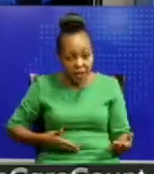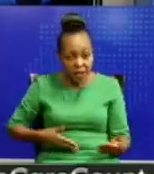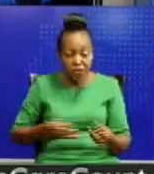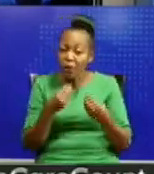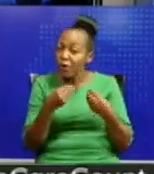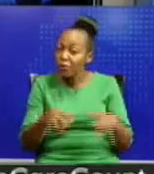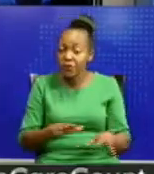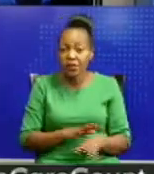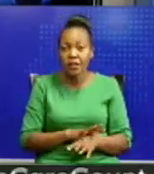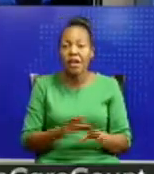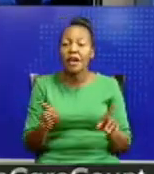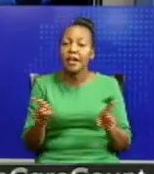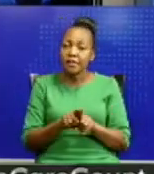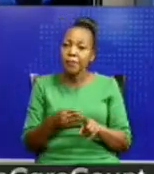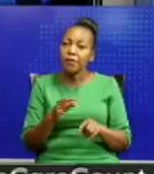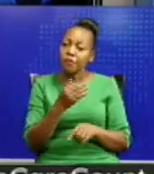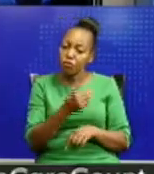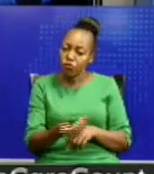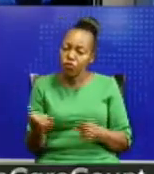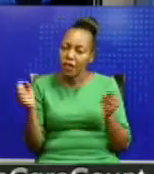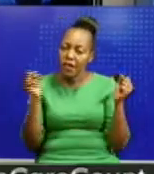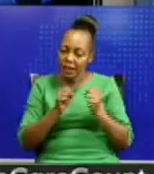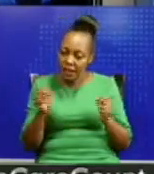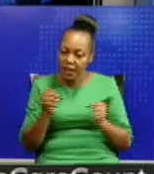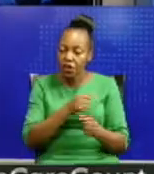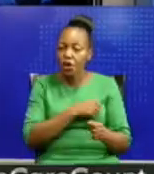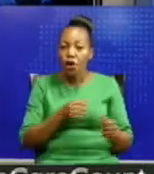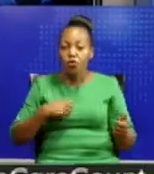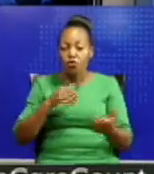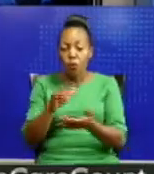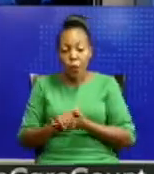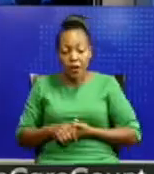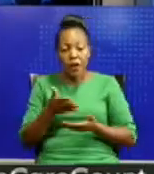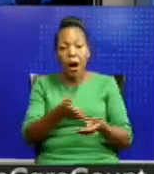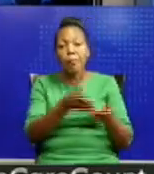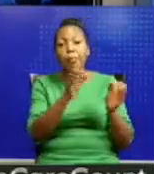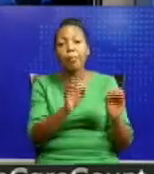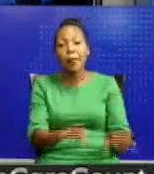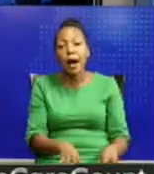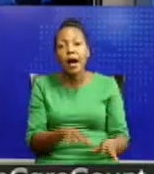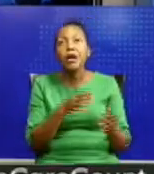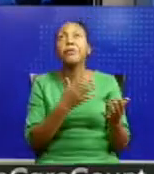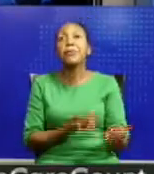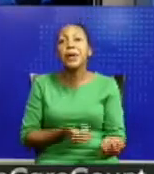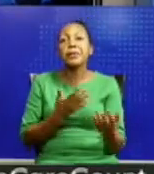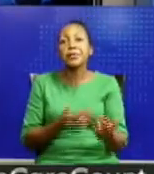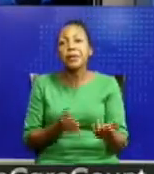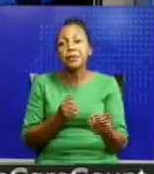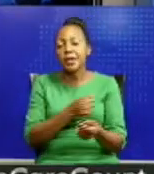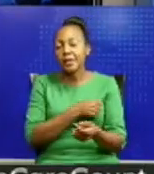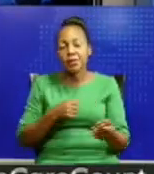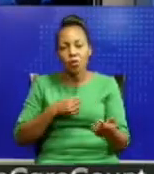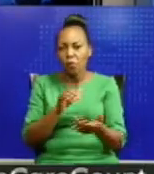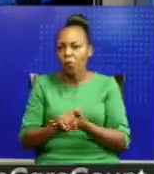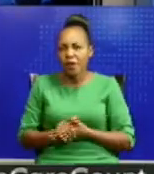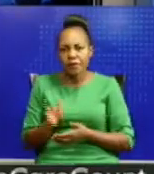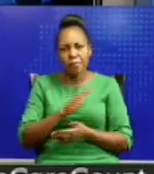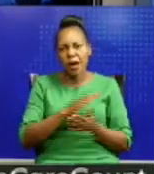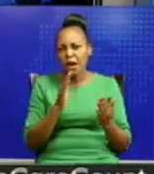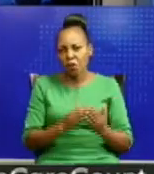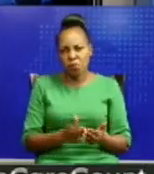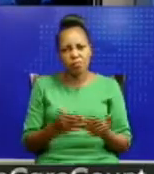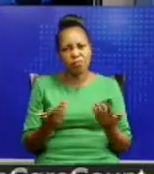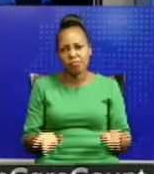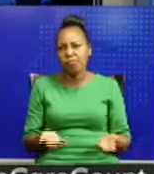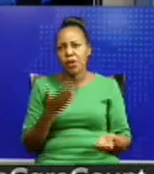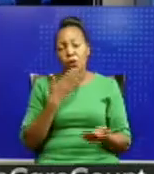when your children are sick and your wife is not there, instead of taking them, you want to wait for her. So we really need to look at it that it is